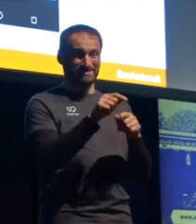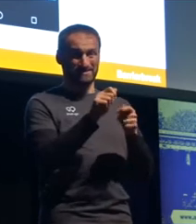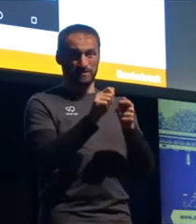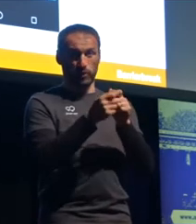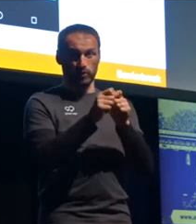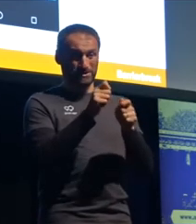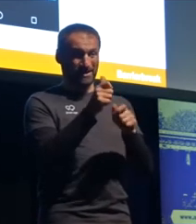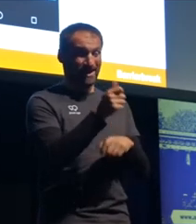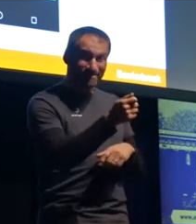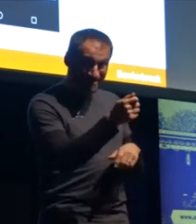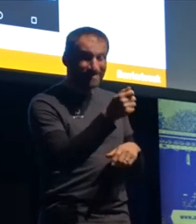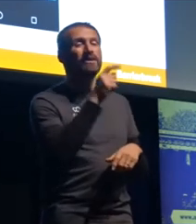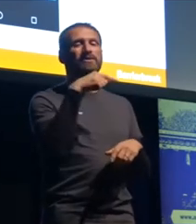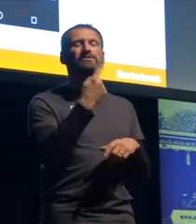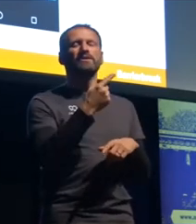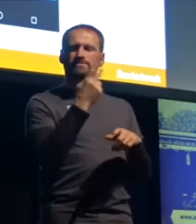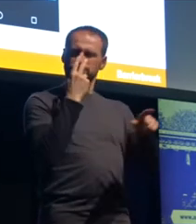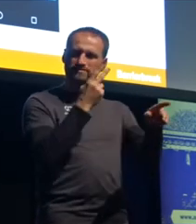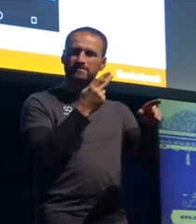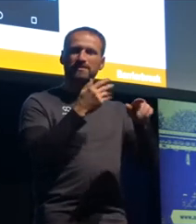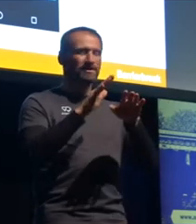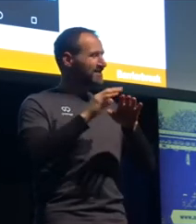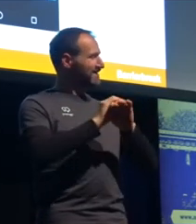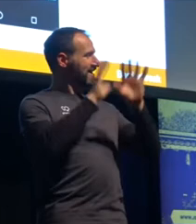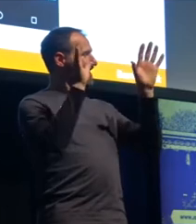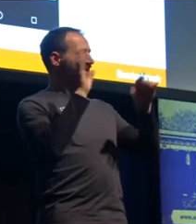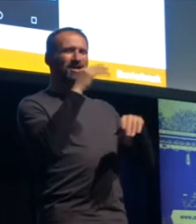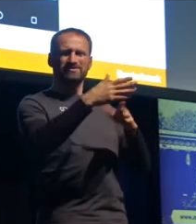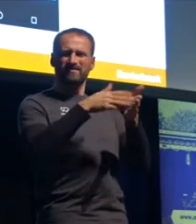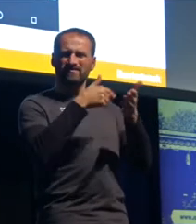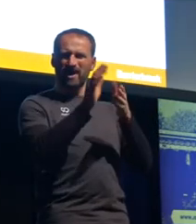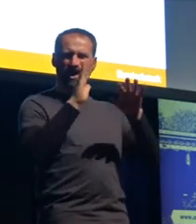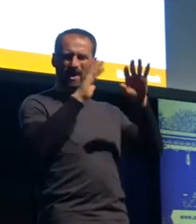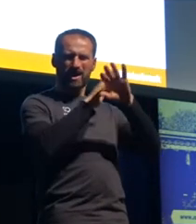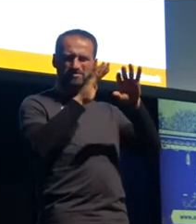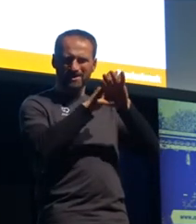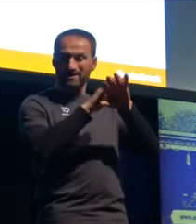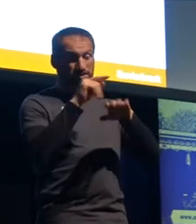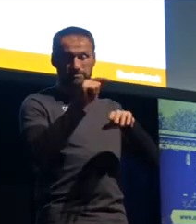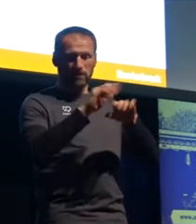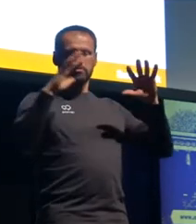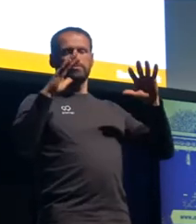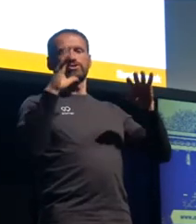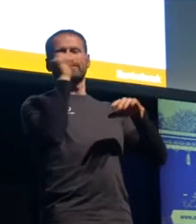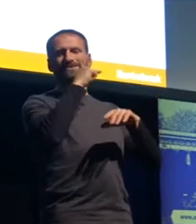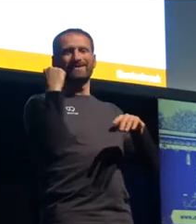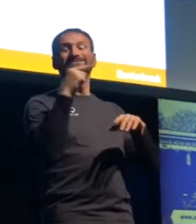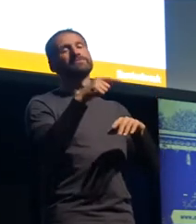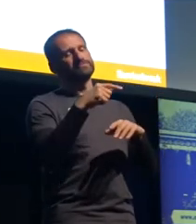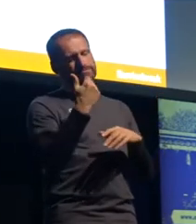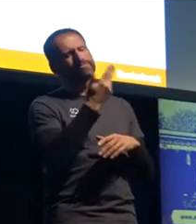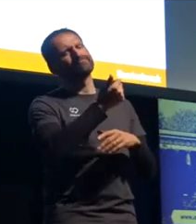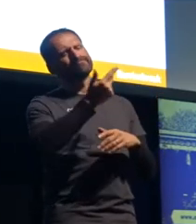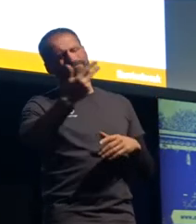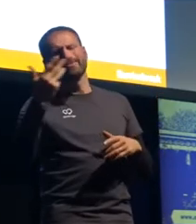can see something like this, which is slightly more clear than this. And the way you do this, there are multiple approaches to